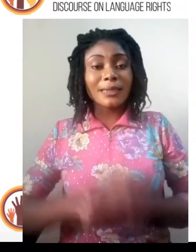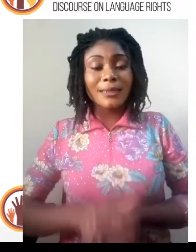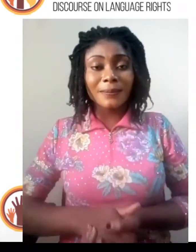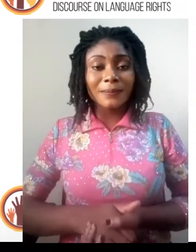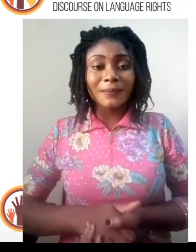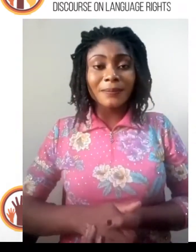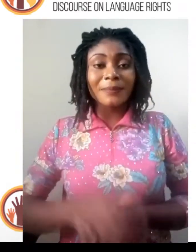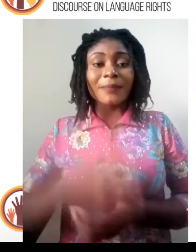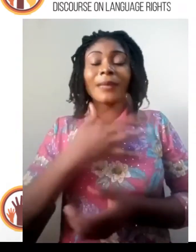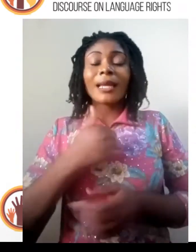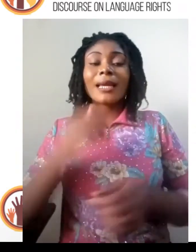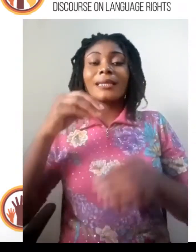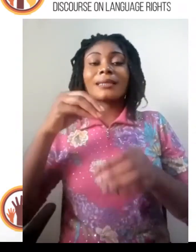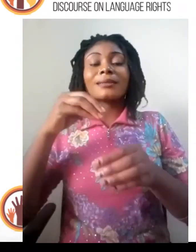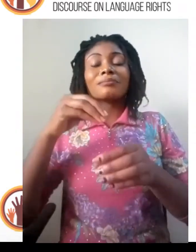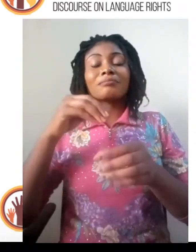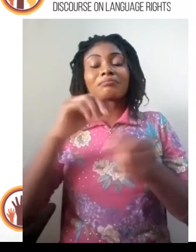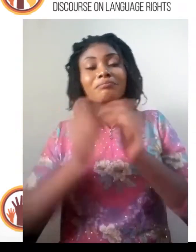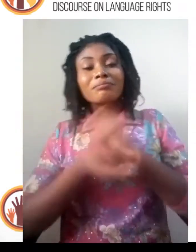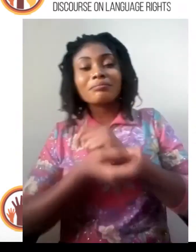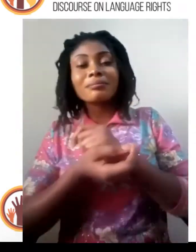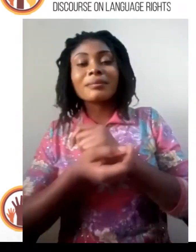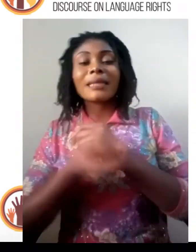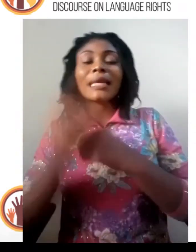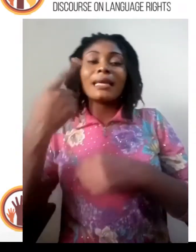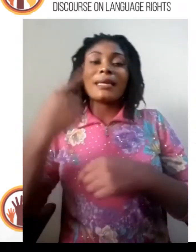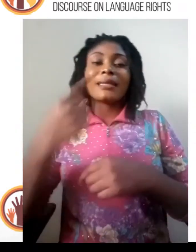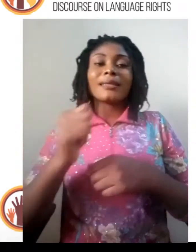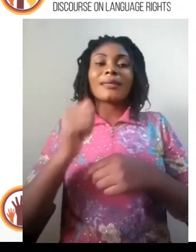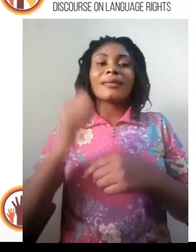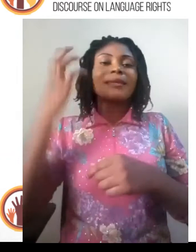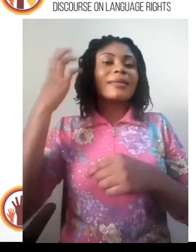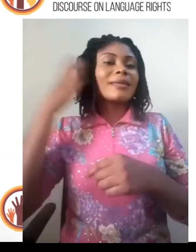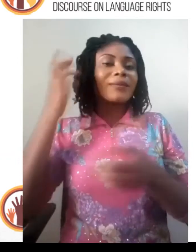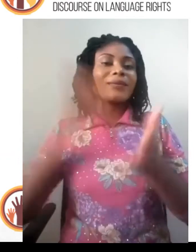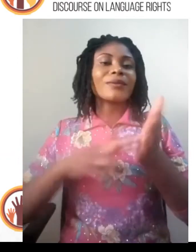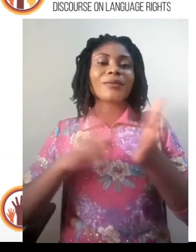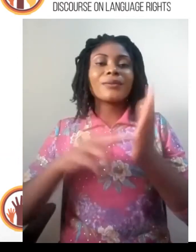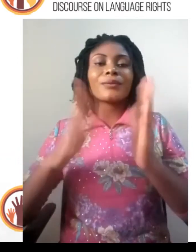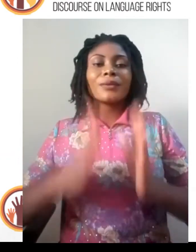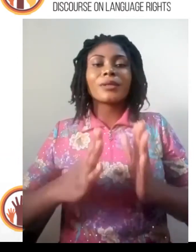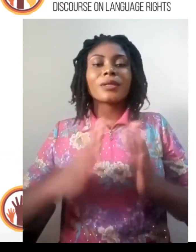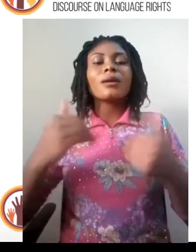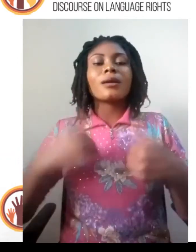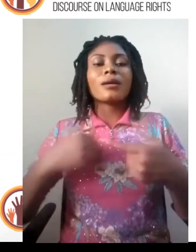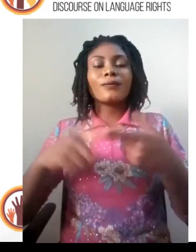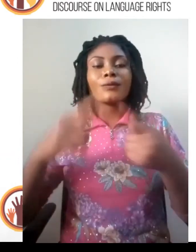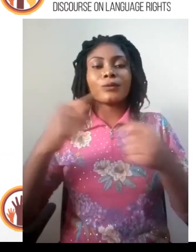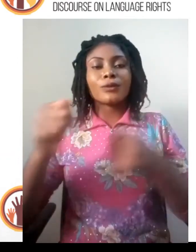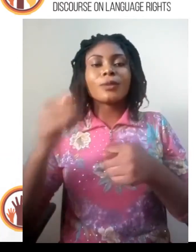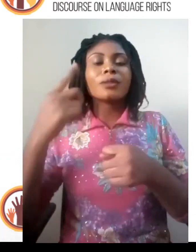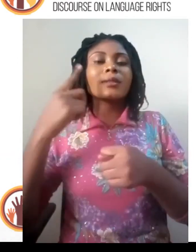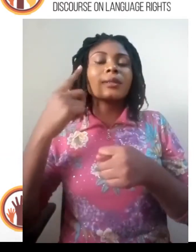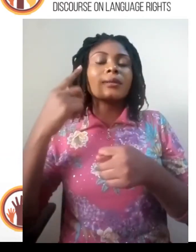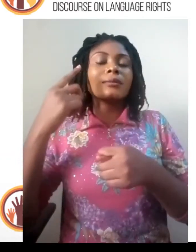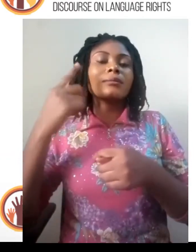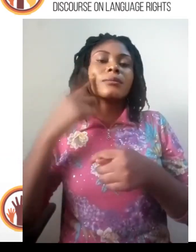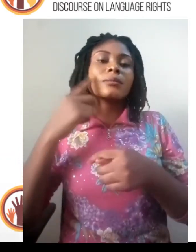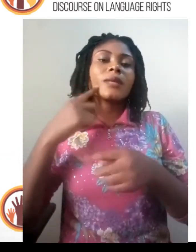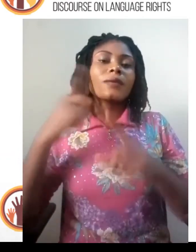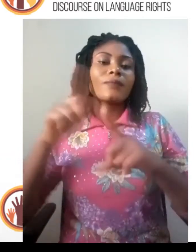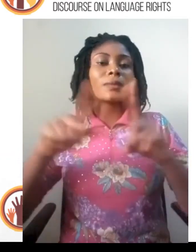to also trust the deaf signers. So the one big issue they seem